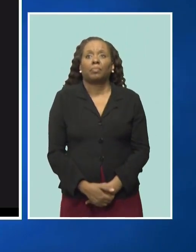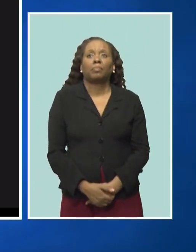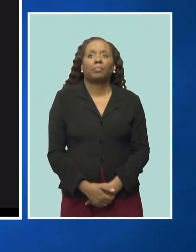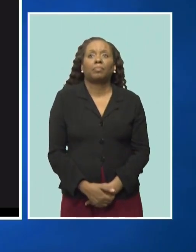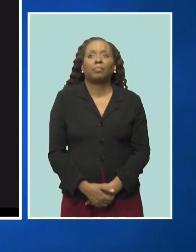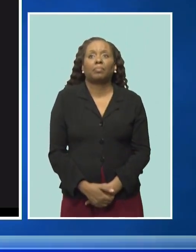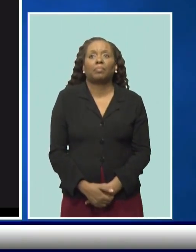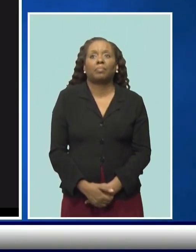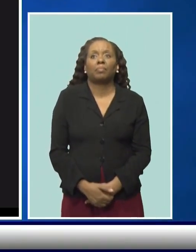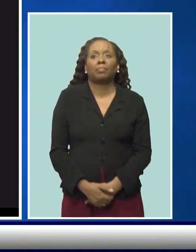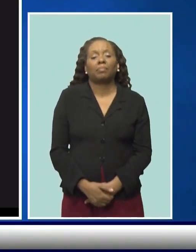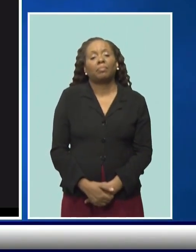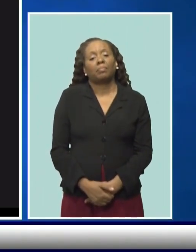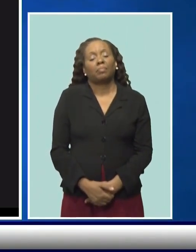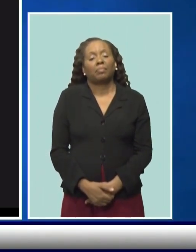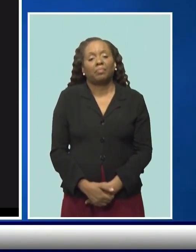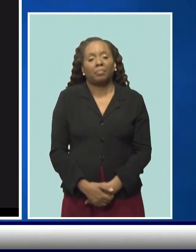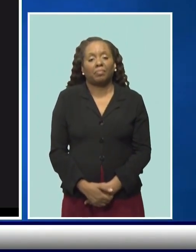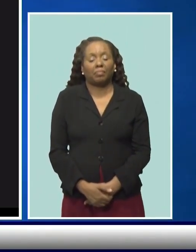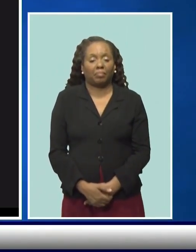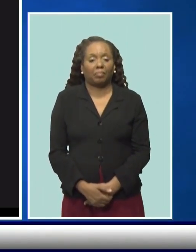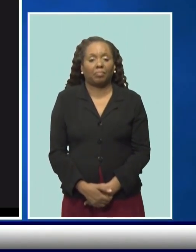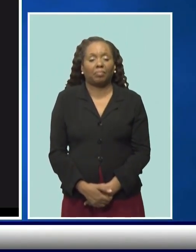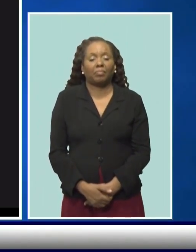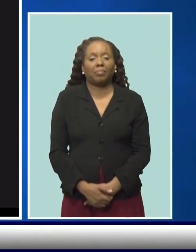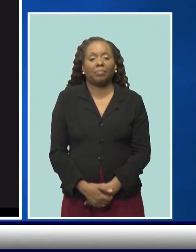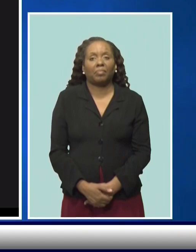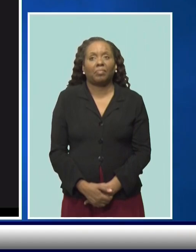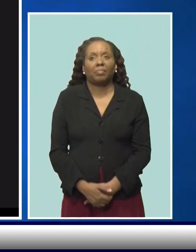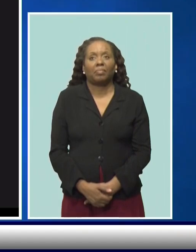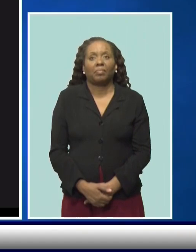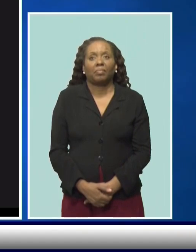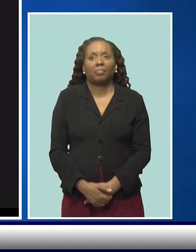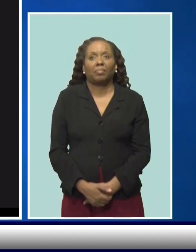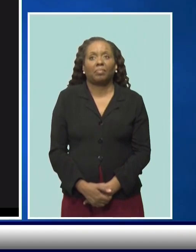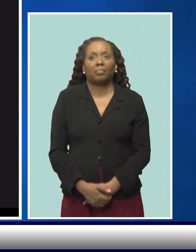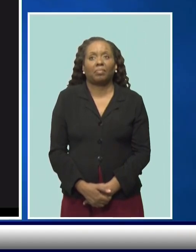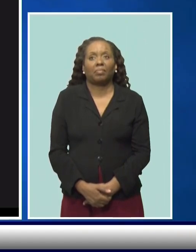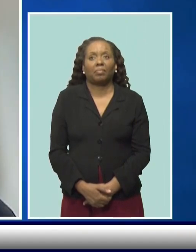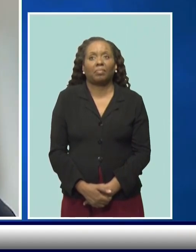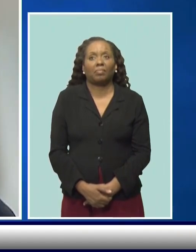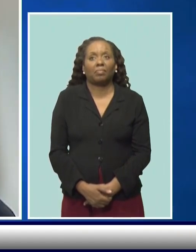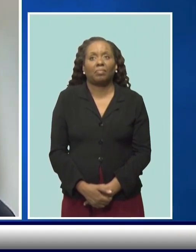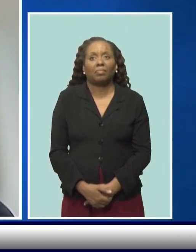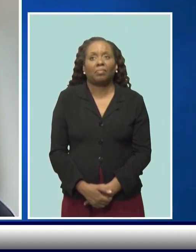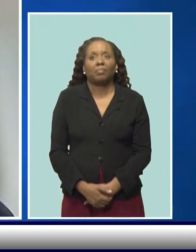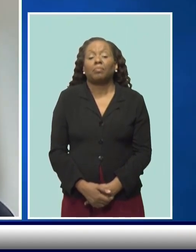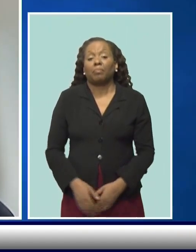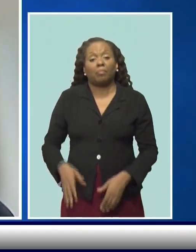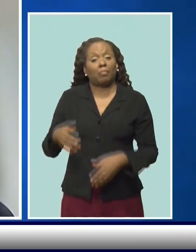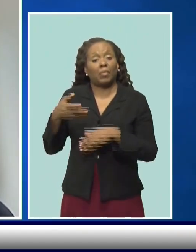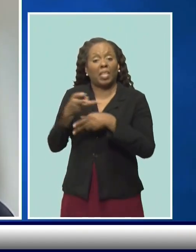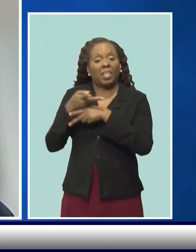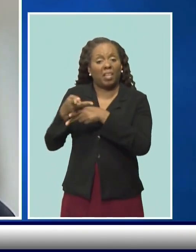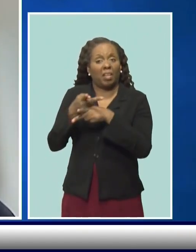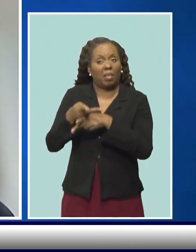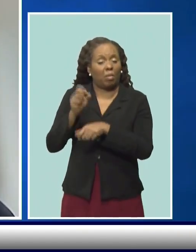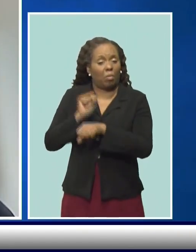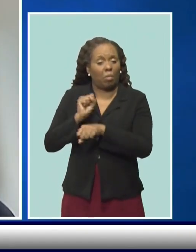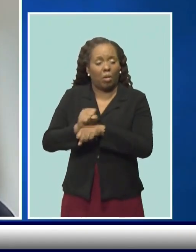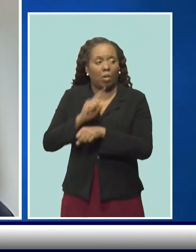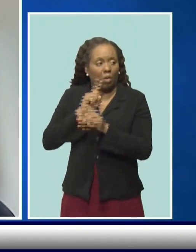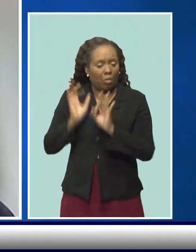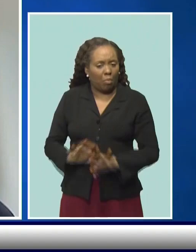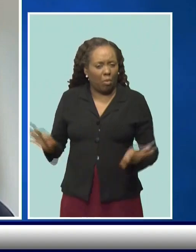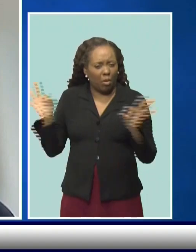face, care work being seen as some lesser work. But care work is important. And then it